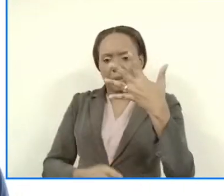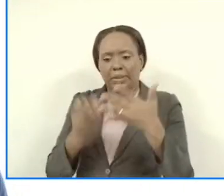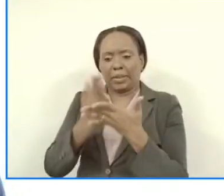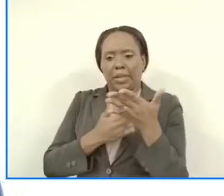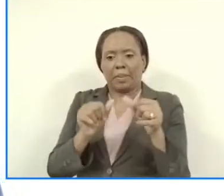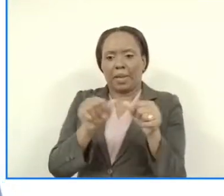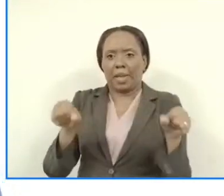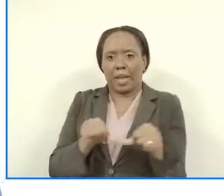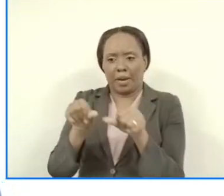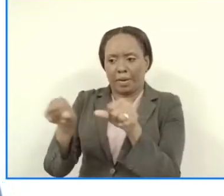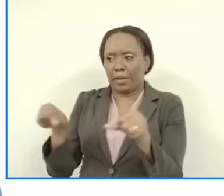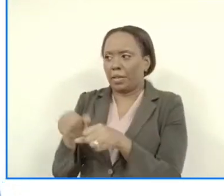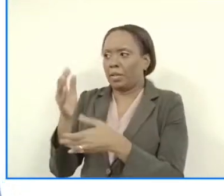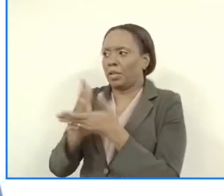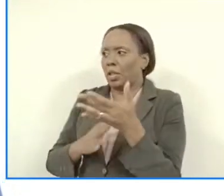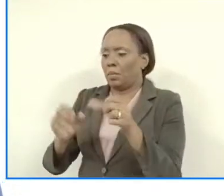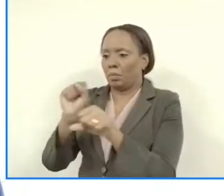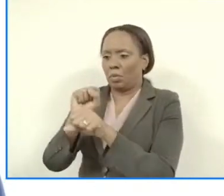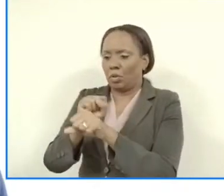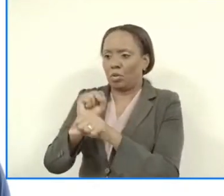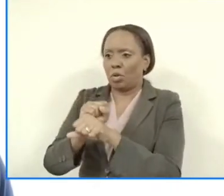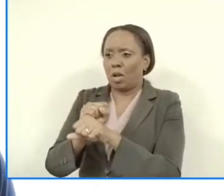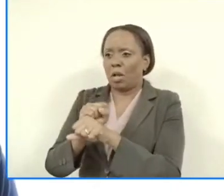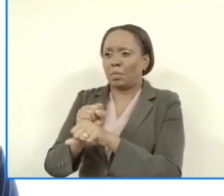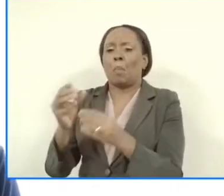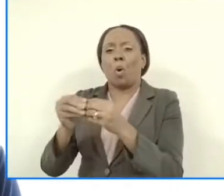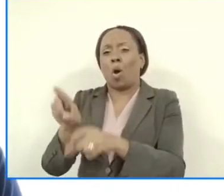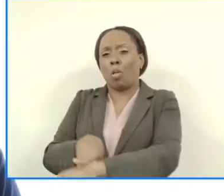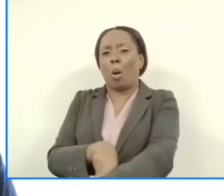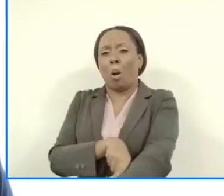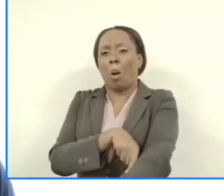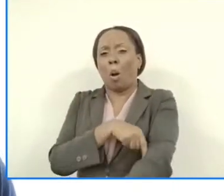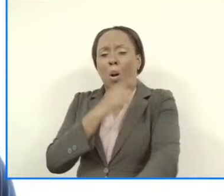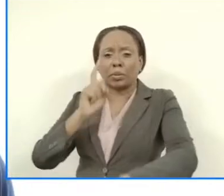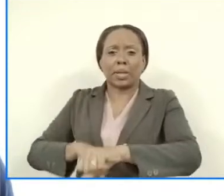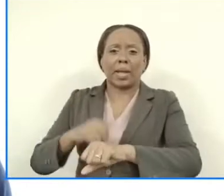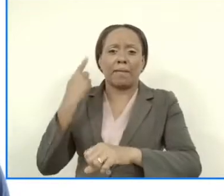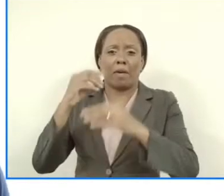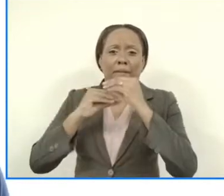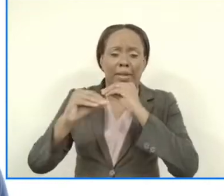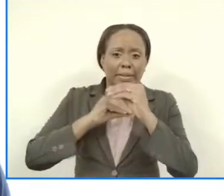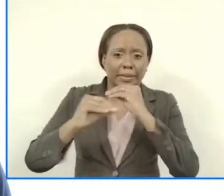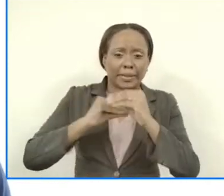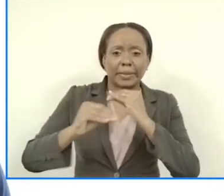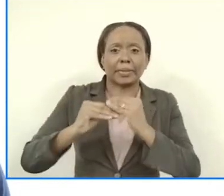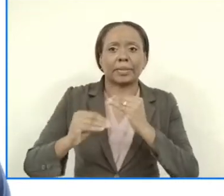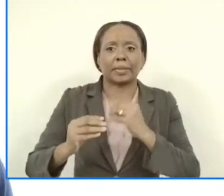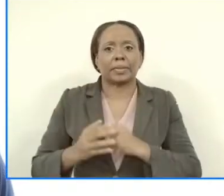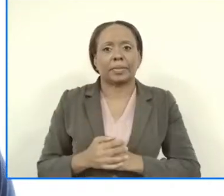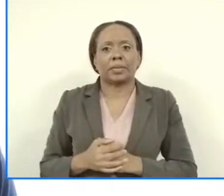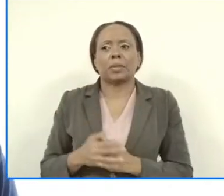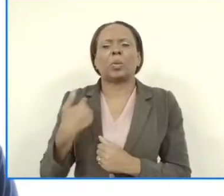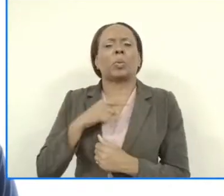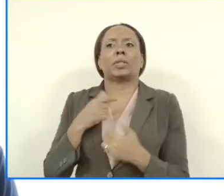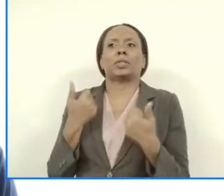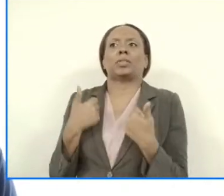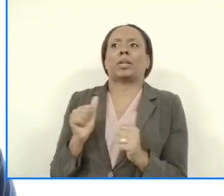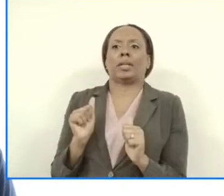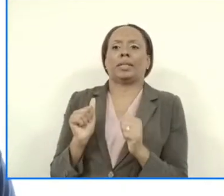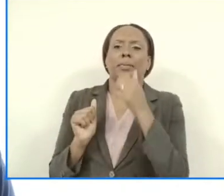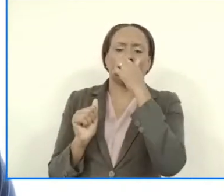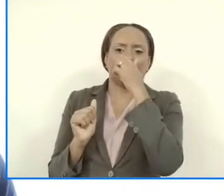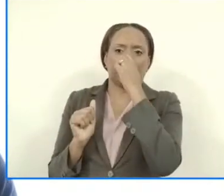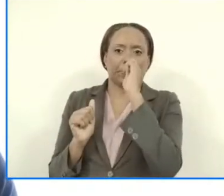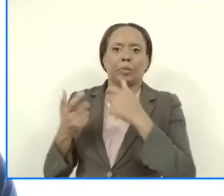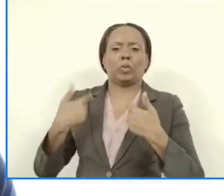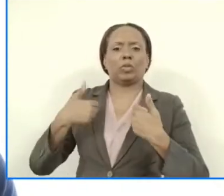were jobs that took us a little longer than we had anticipated. And so while we do our very best to anticipate